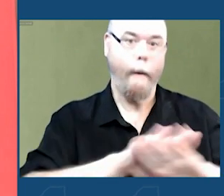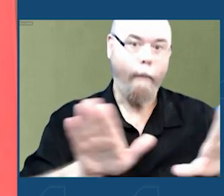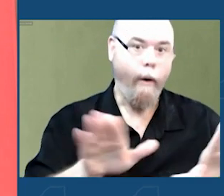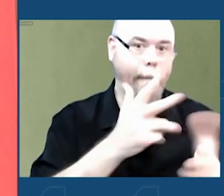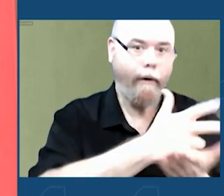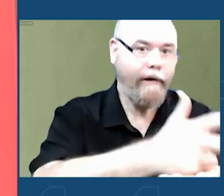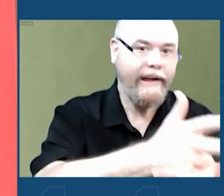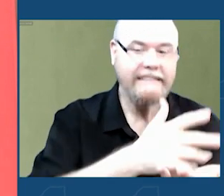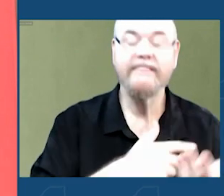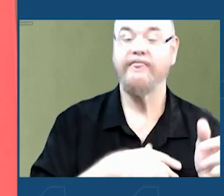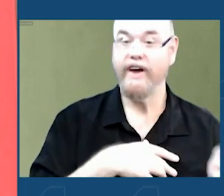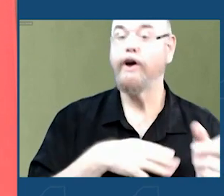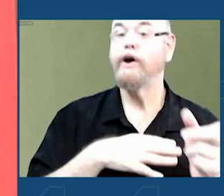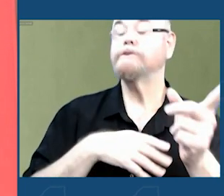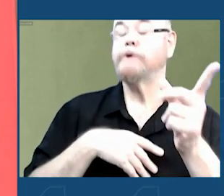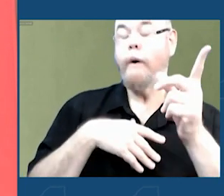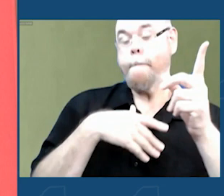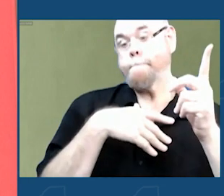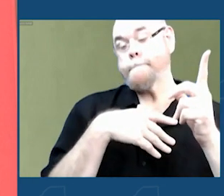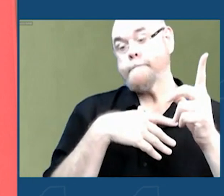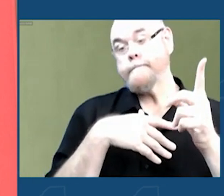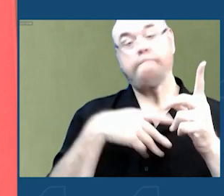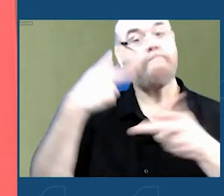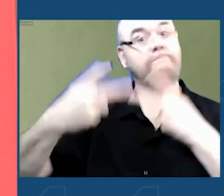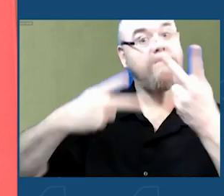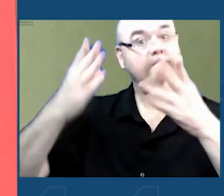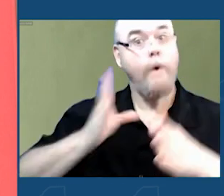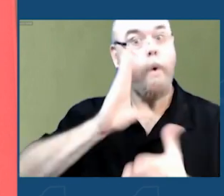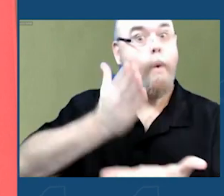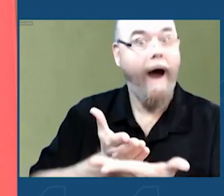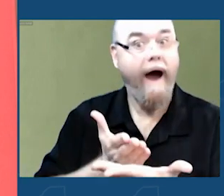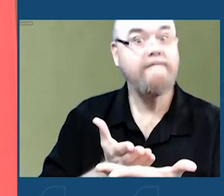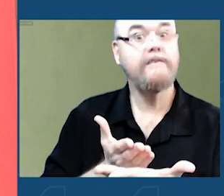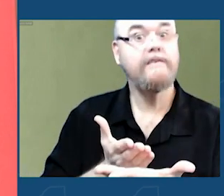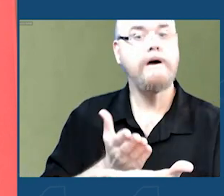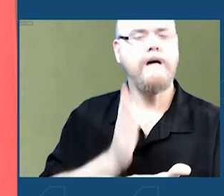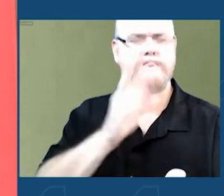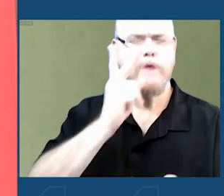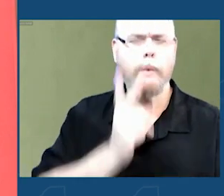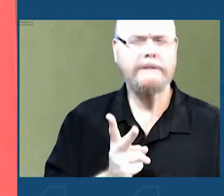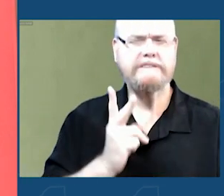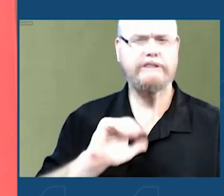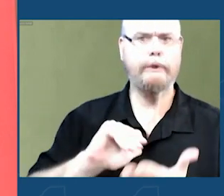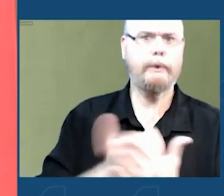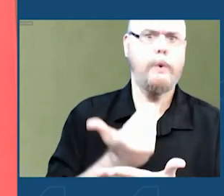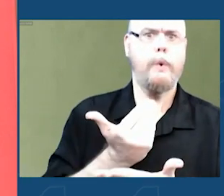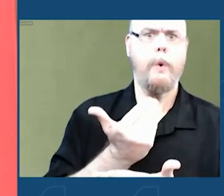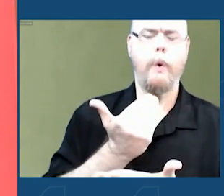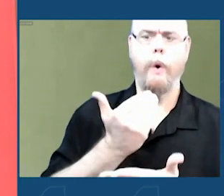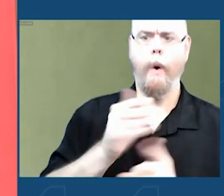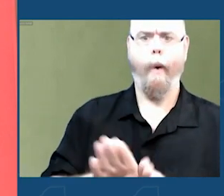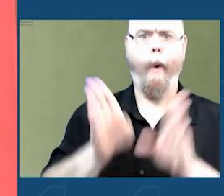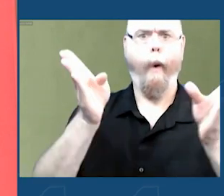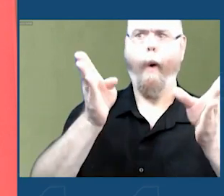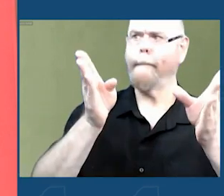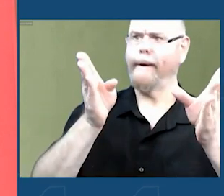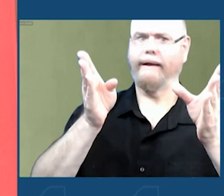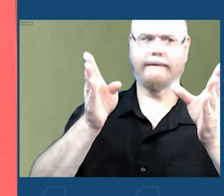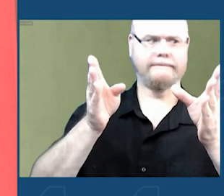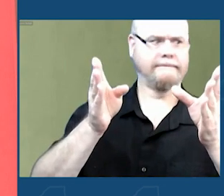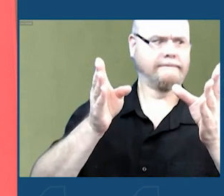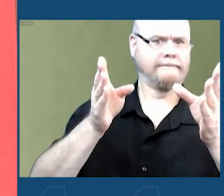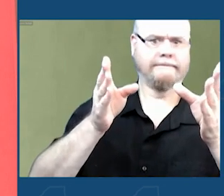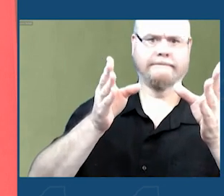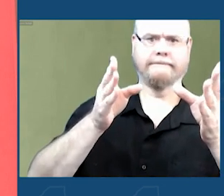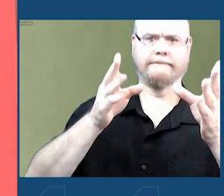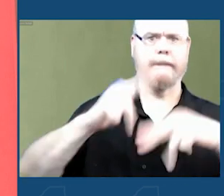Visitors will come and see new open air pavilions, and you'll walk down